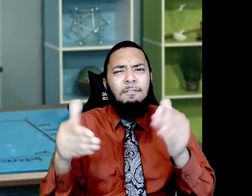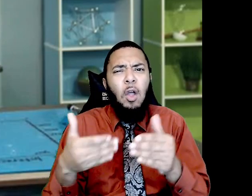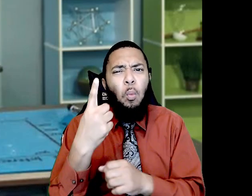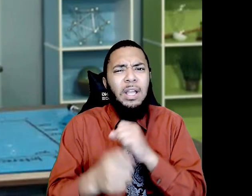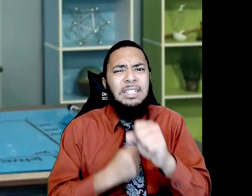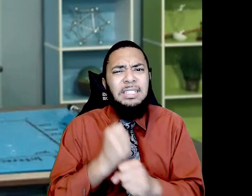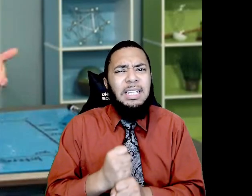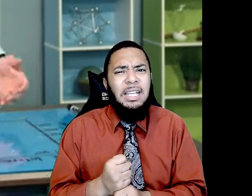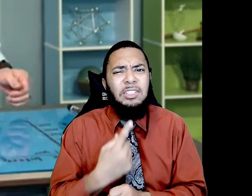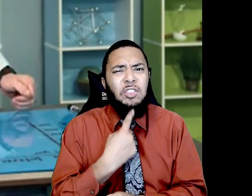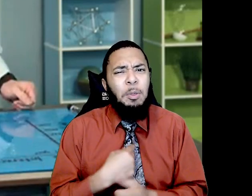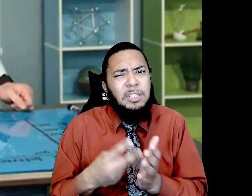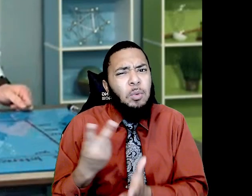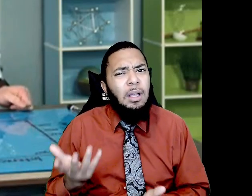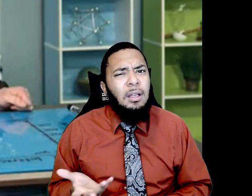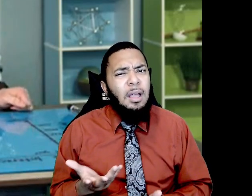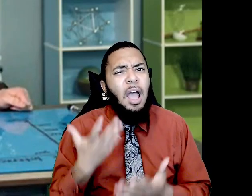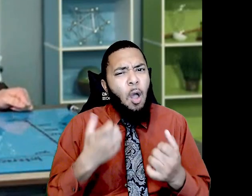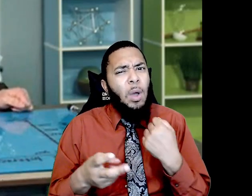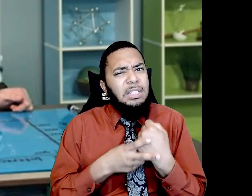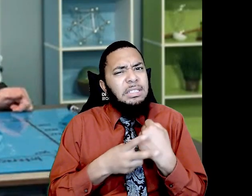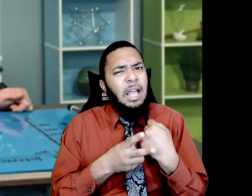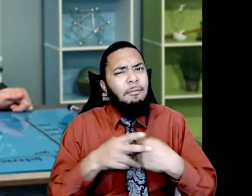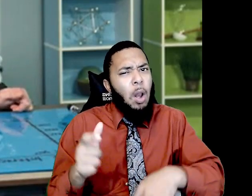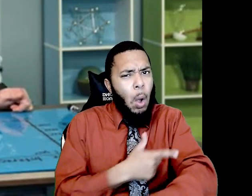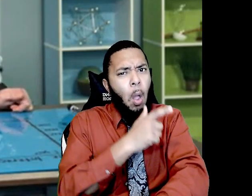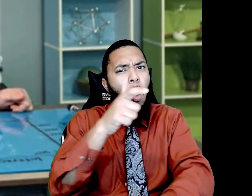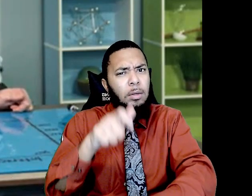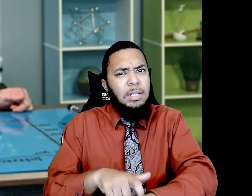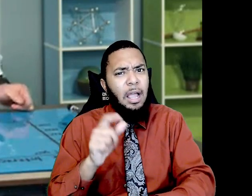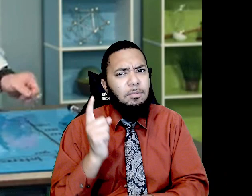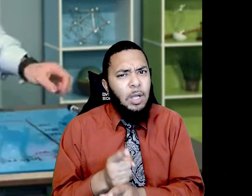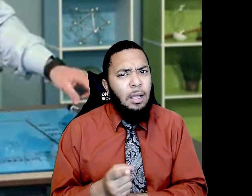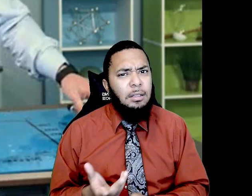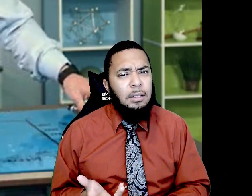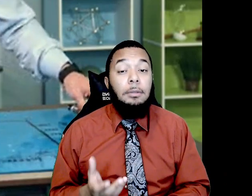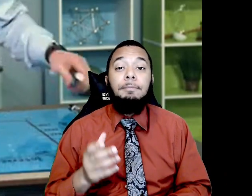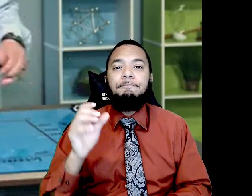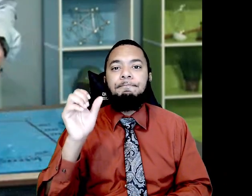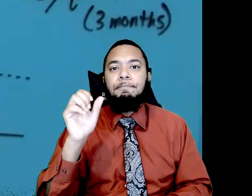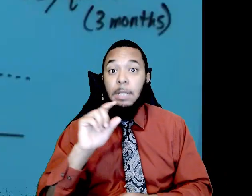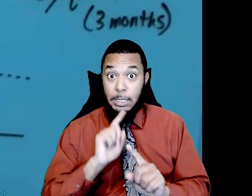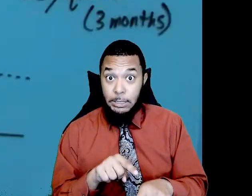1 year? Don't I want to save for a long period of time? The answer is yes.